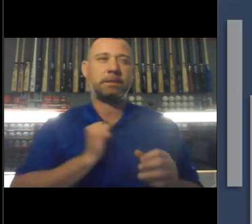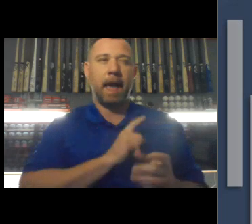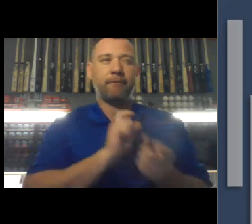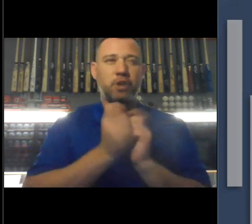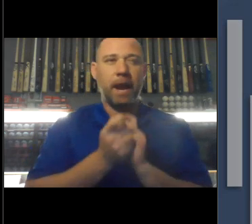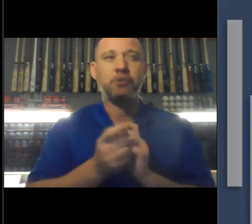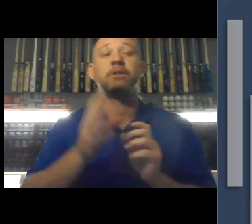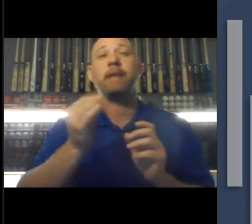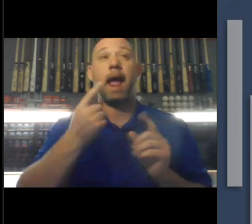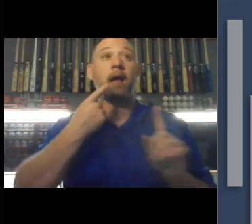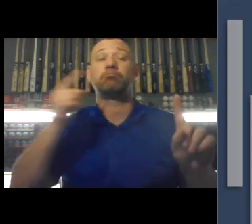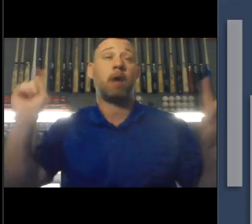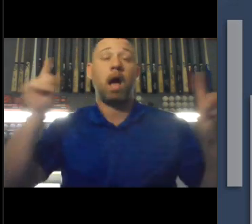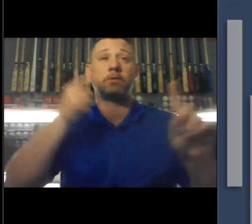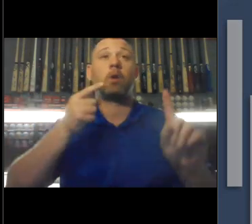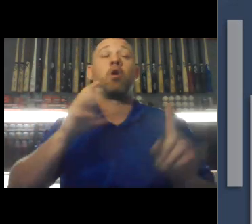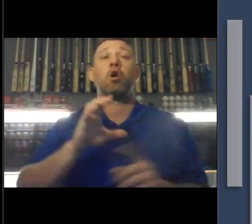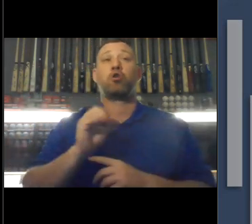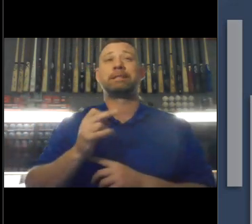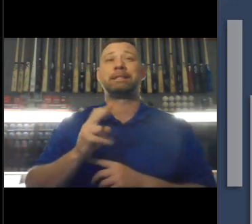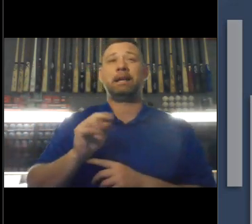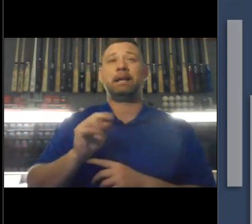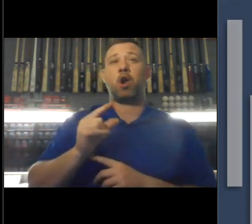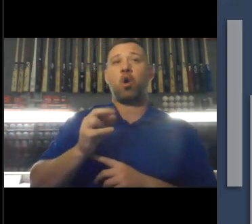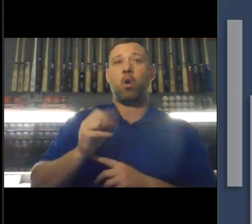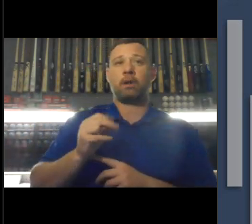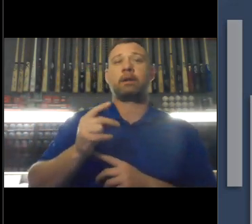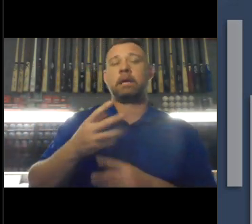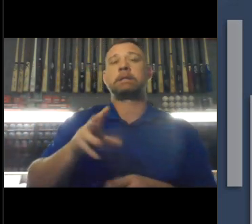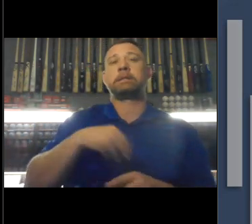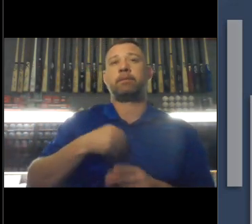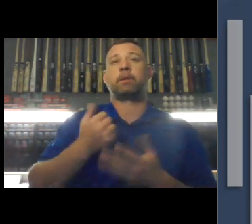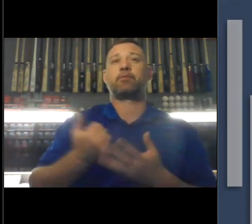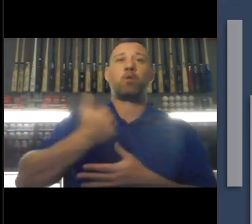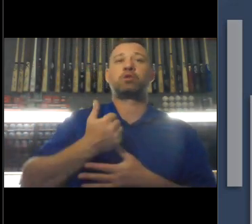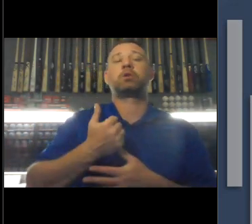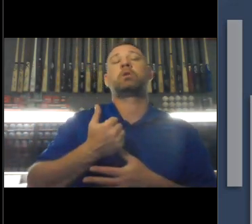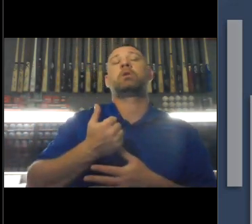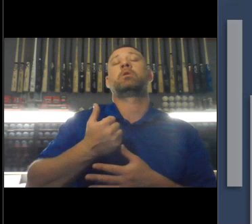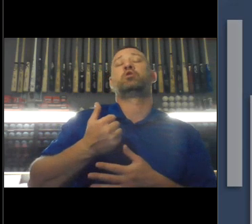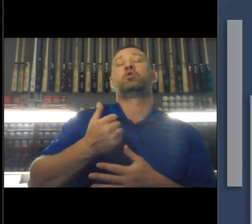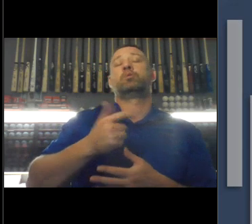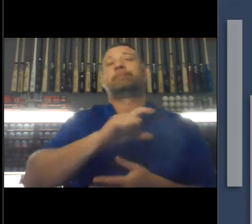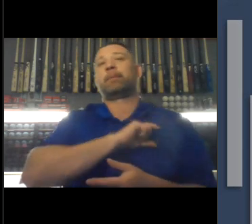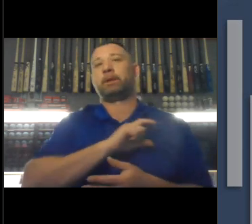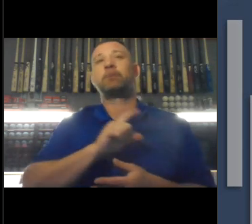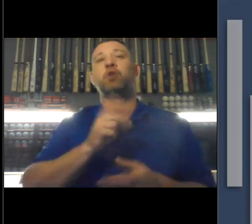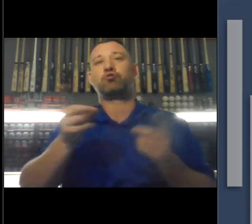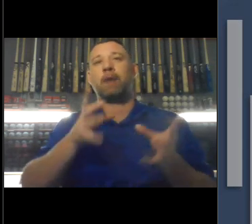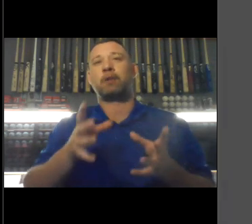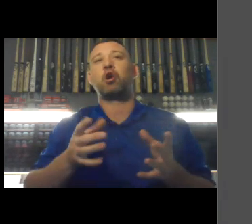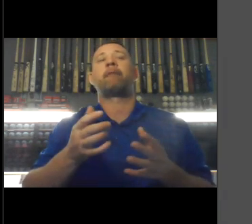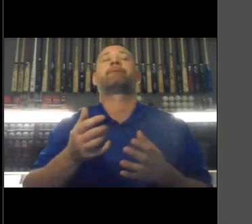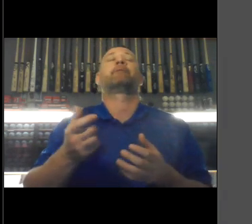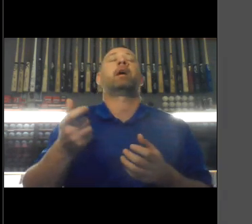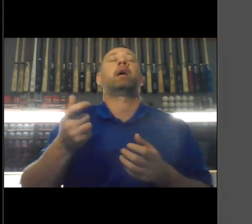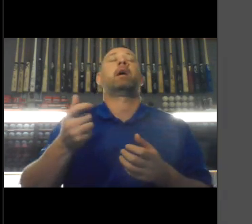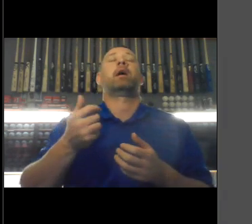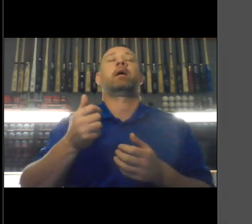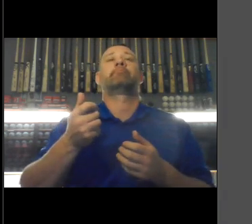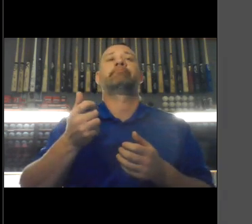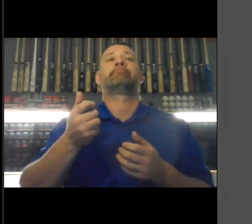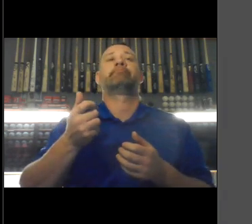Christine Gordon has accepted a promotion to Assistant Deputy Director of Administration for the Division of Financial Assistance at